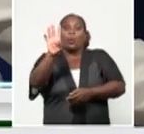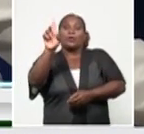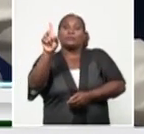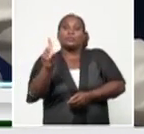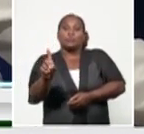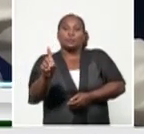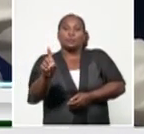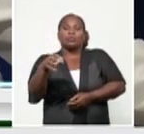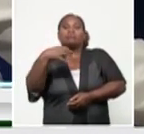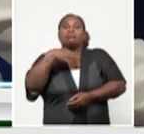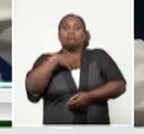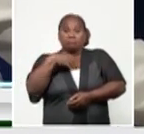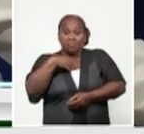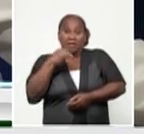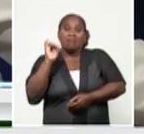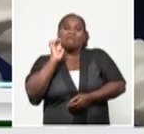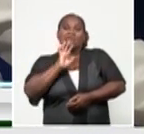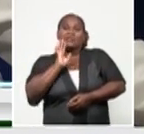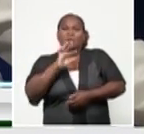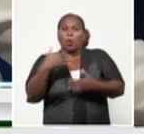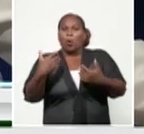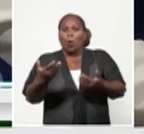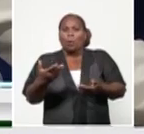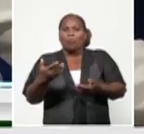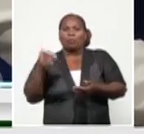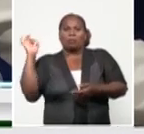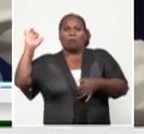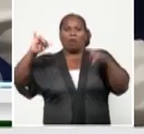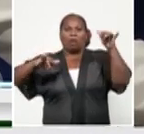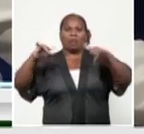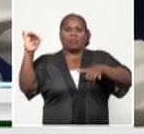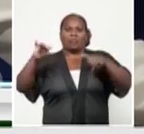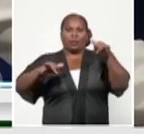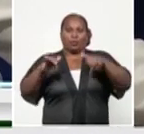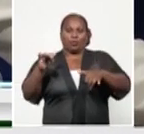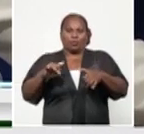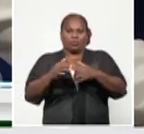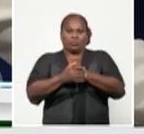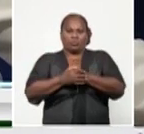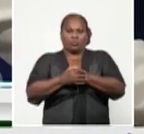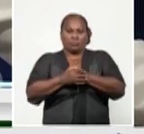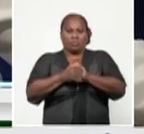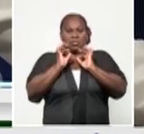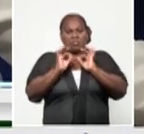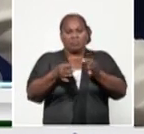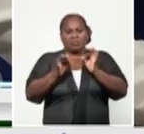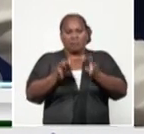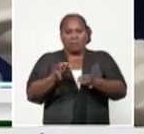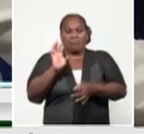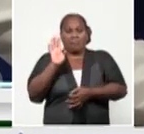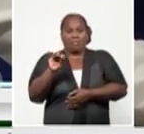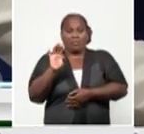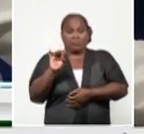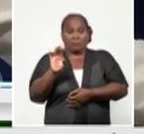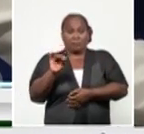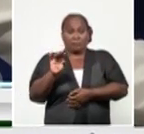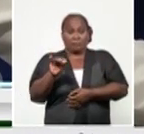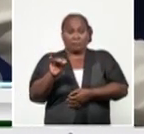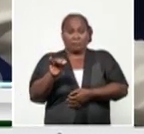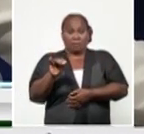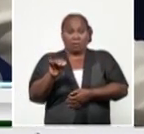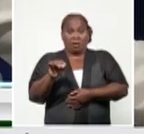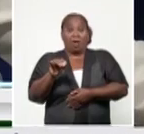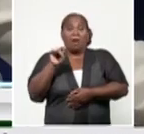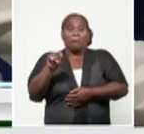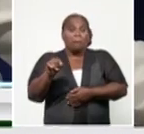to isolation centers and tested for the virus, means that they do not come into contact with the general